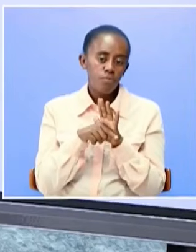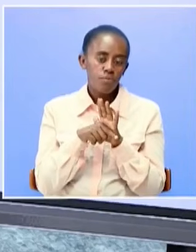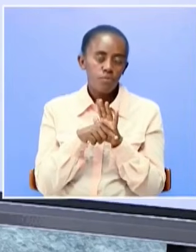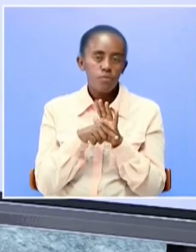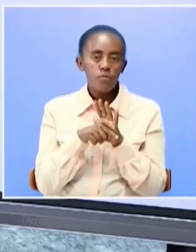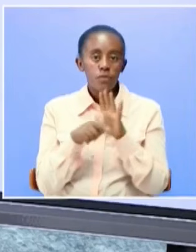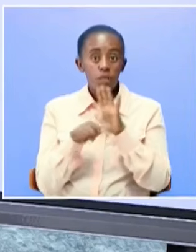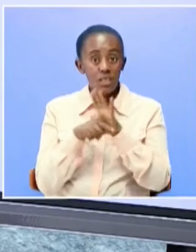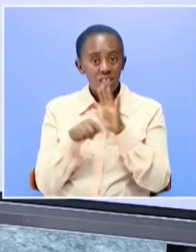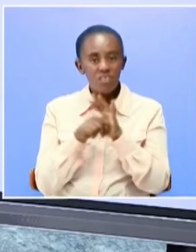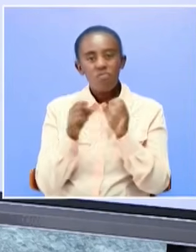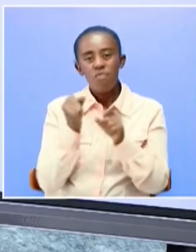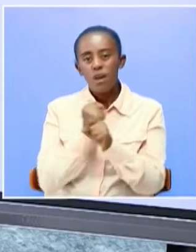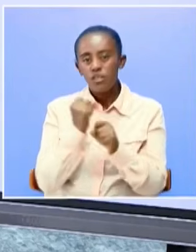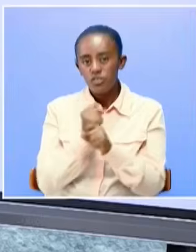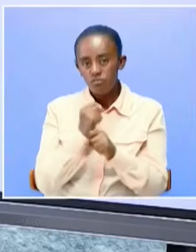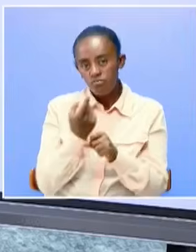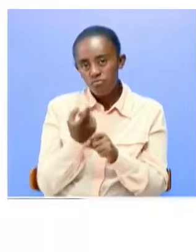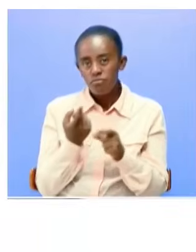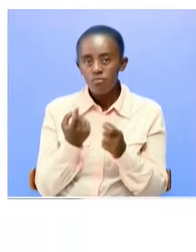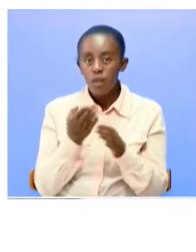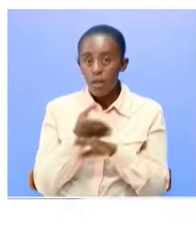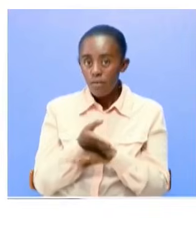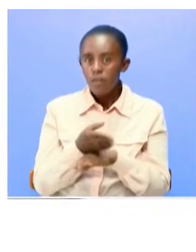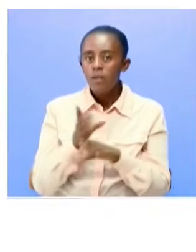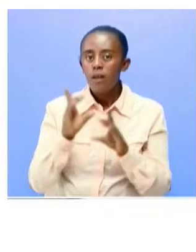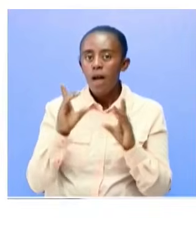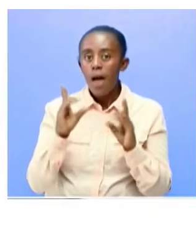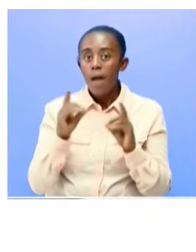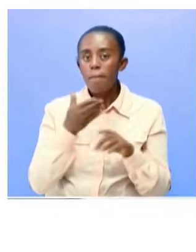action will be happen after the had better.